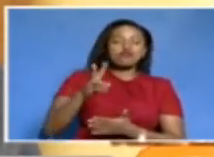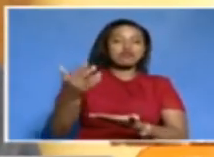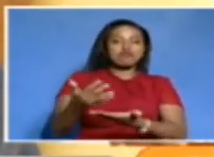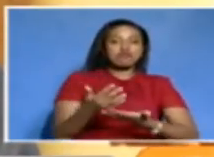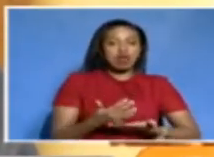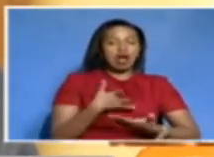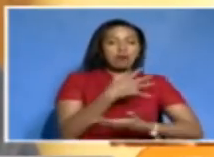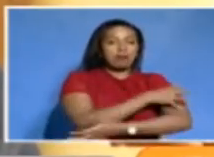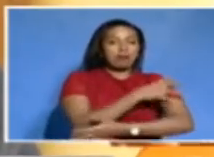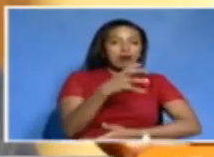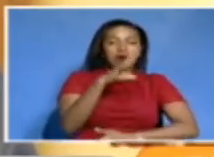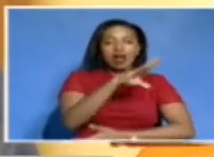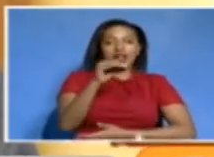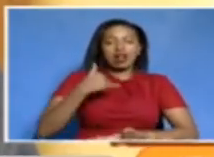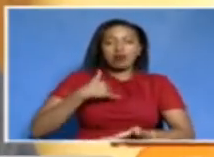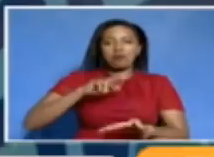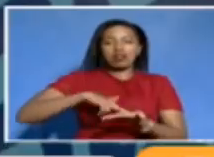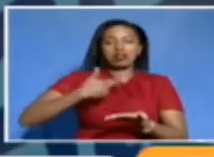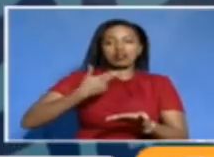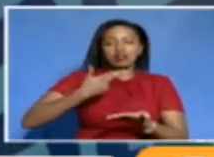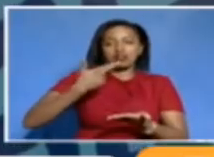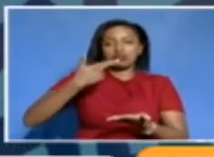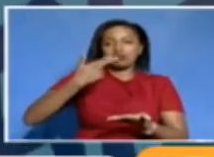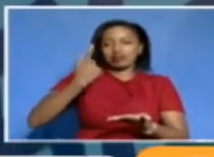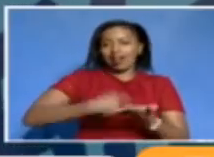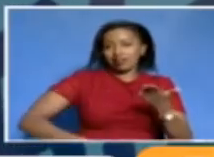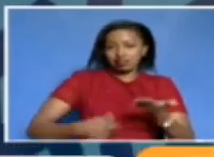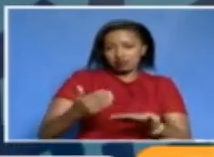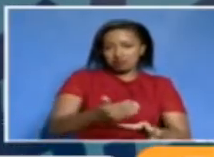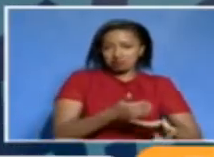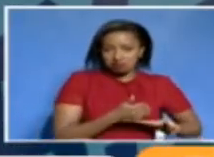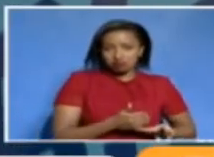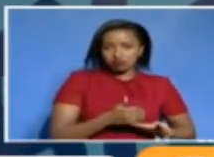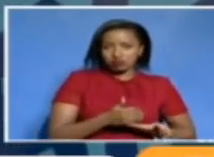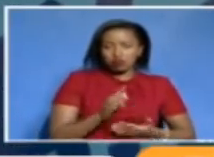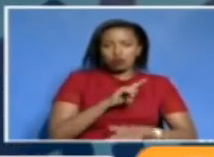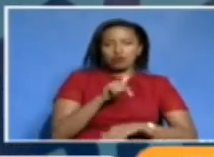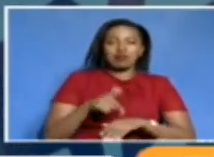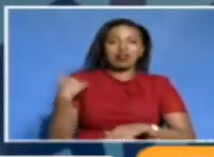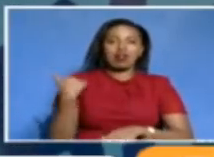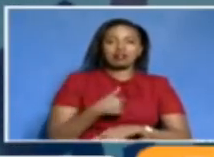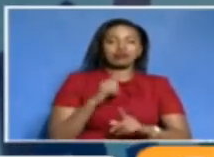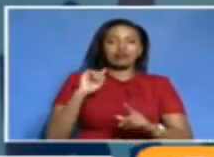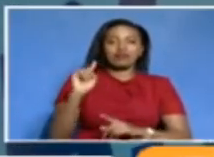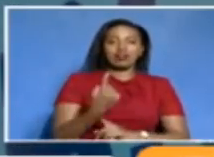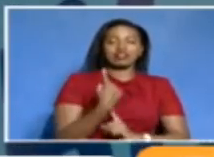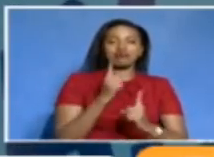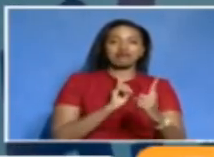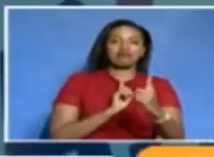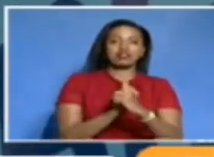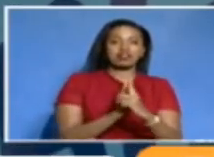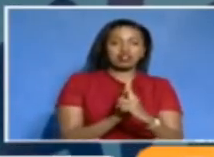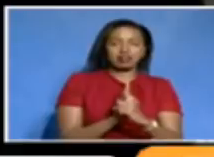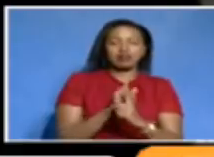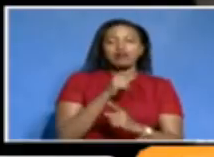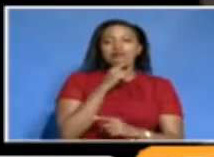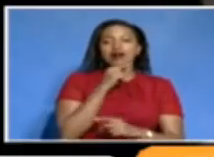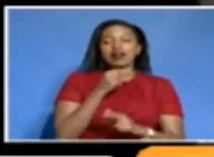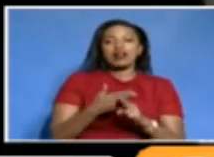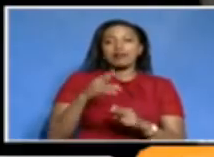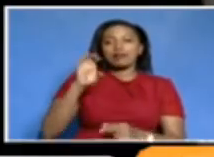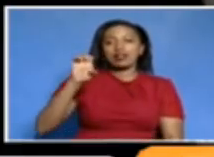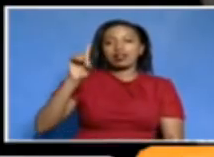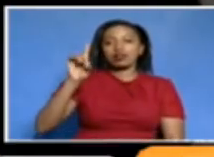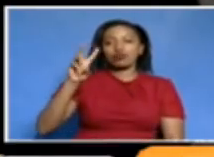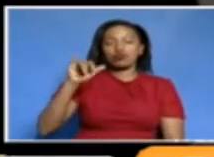revenue, which is completely myopic thinking. Most of them are... When we first met Edwin Mukabana of Kenya Bus Services, he had